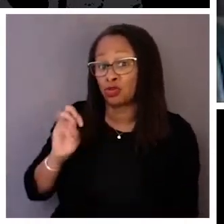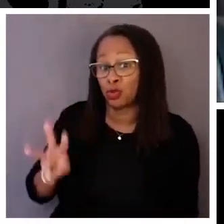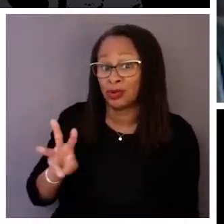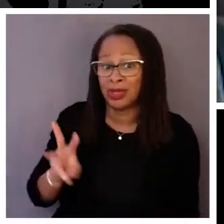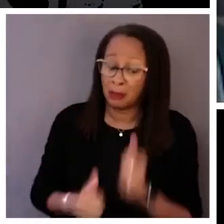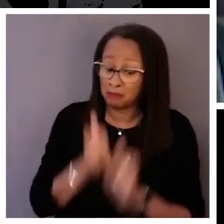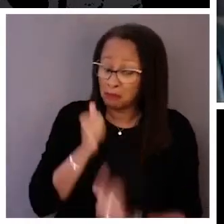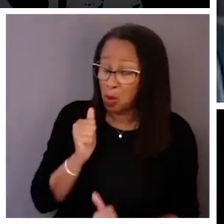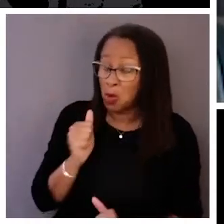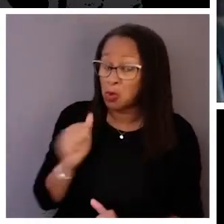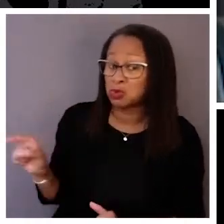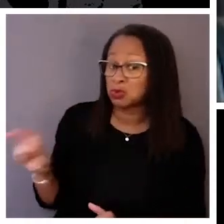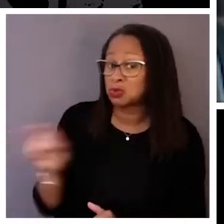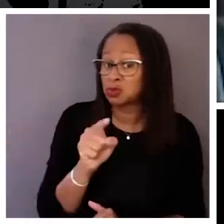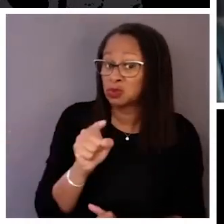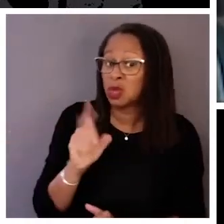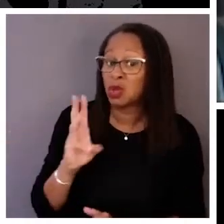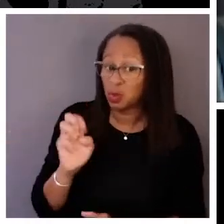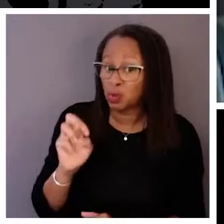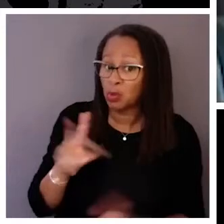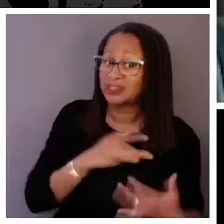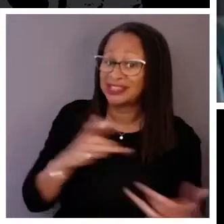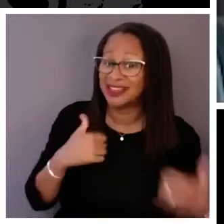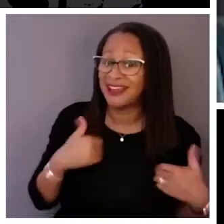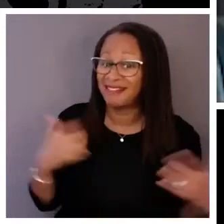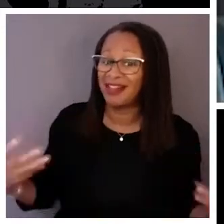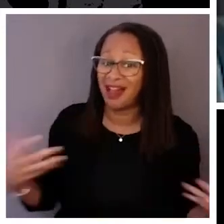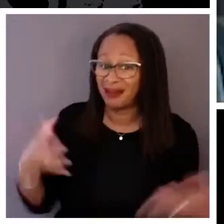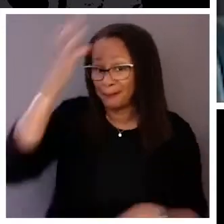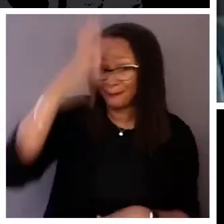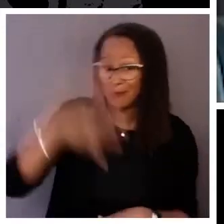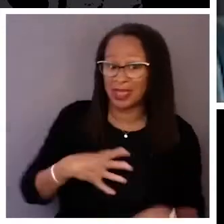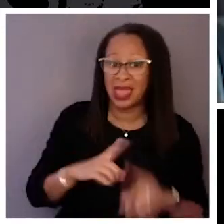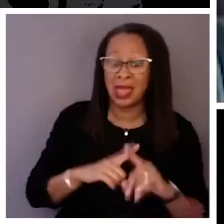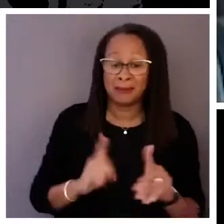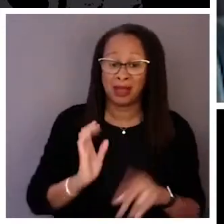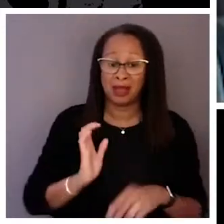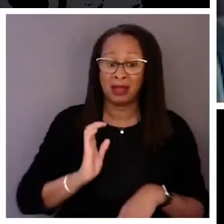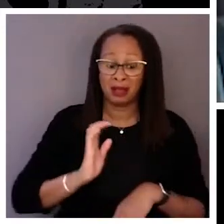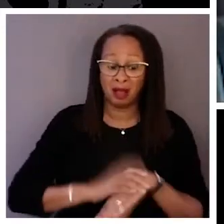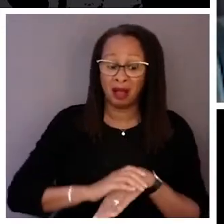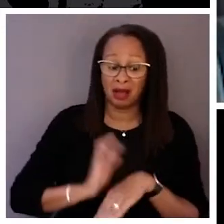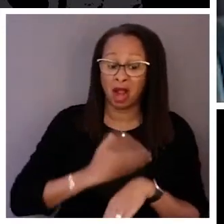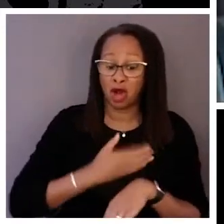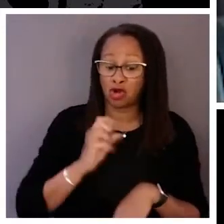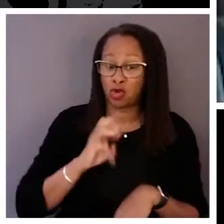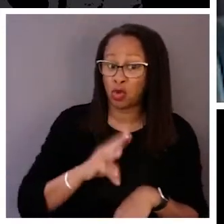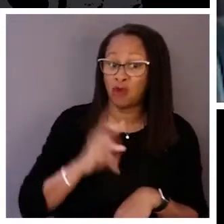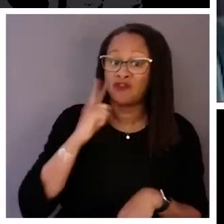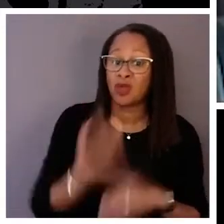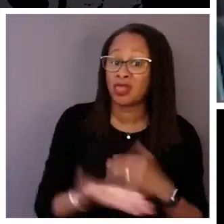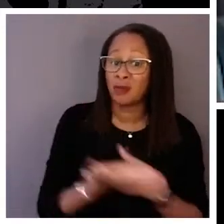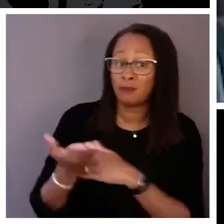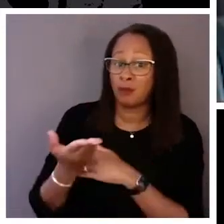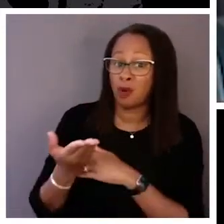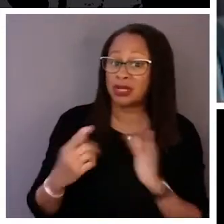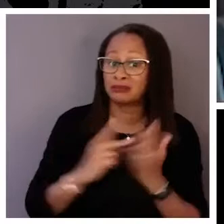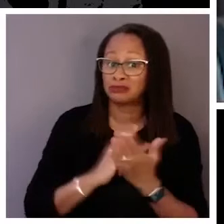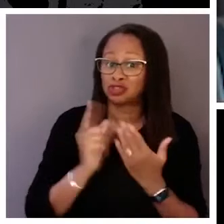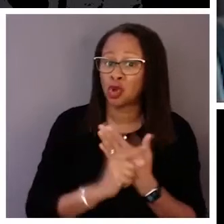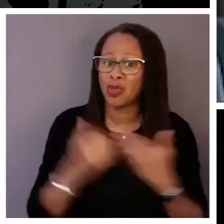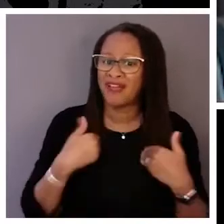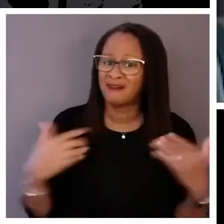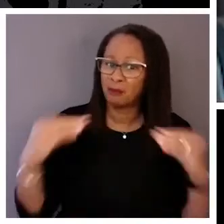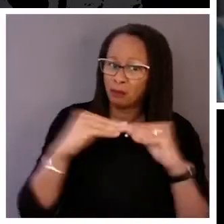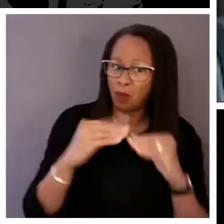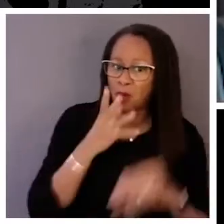the crews still out there are male driven. I know we had a lot of women on our crew for the morning show, but that's kind of new.